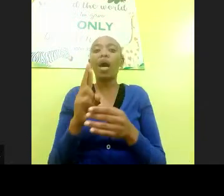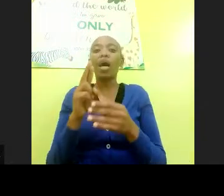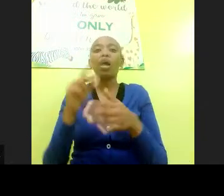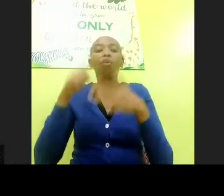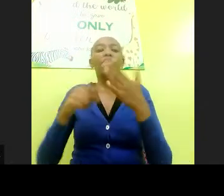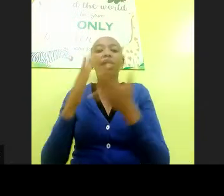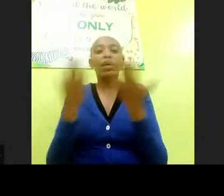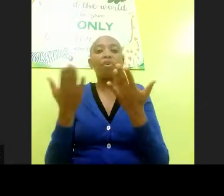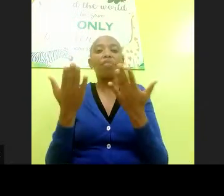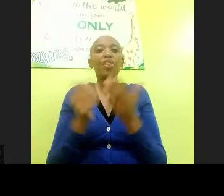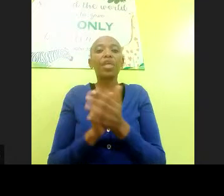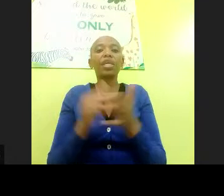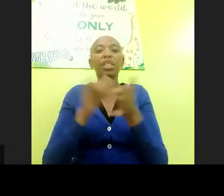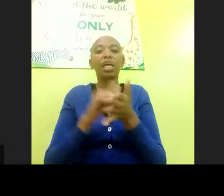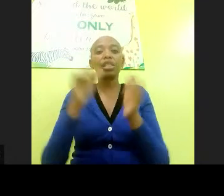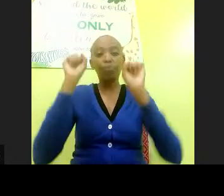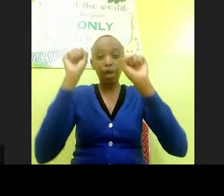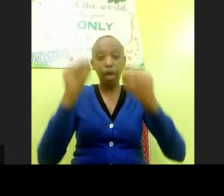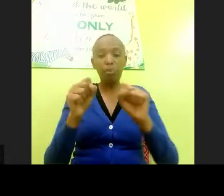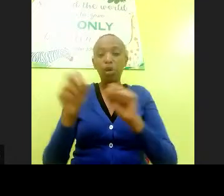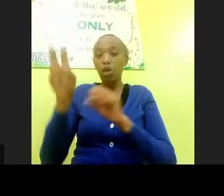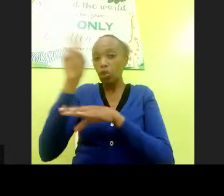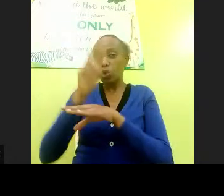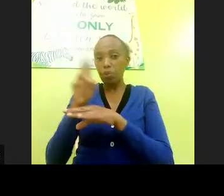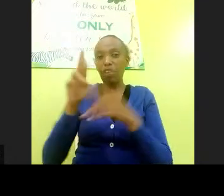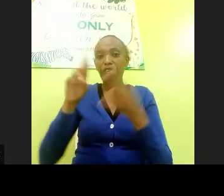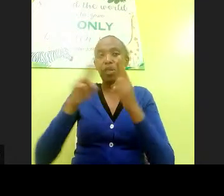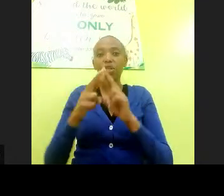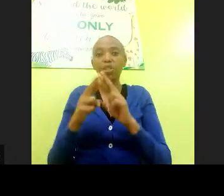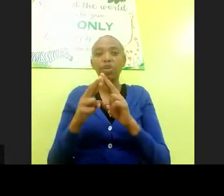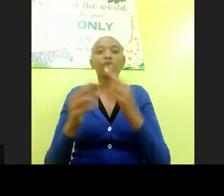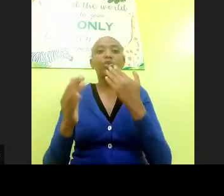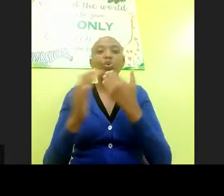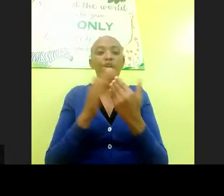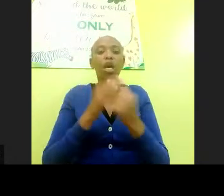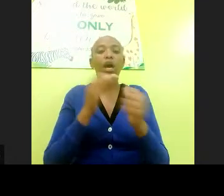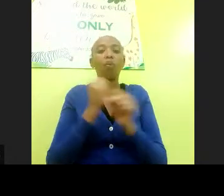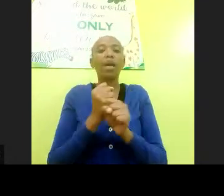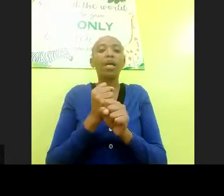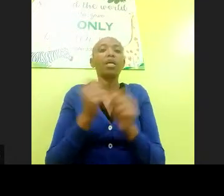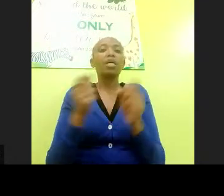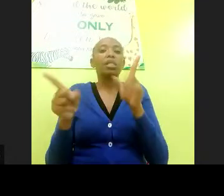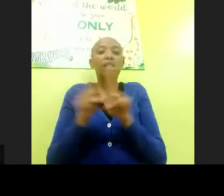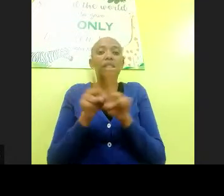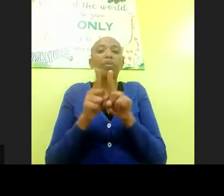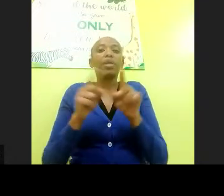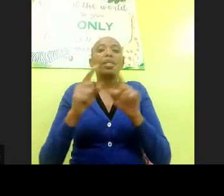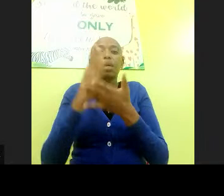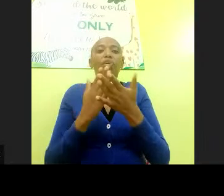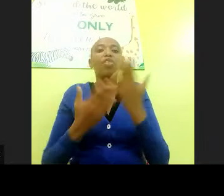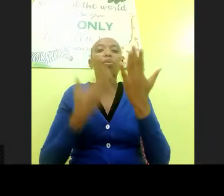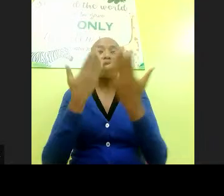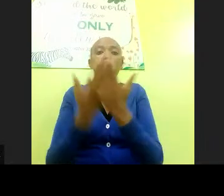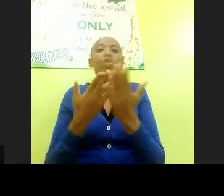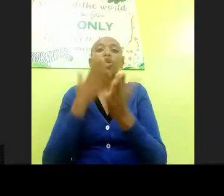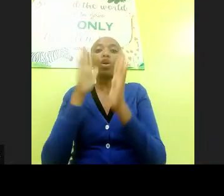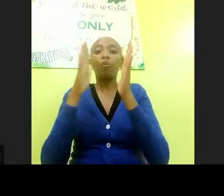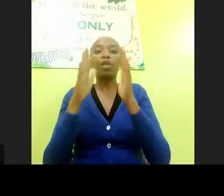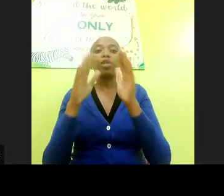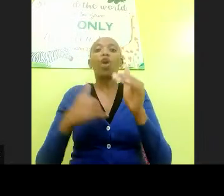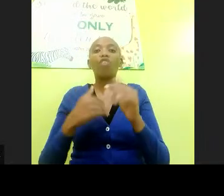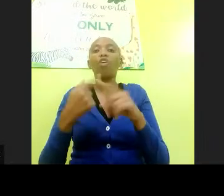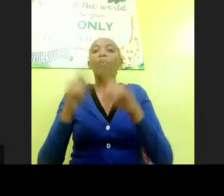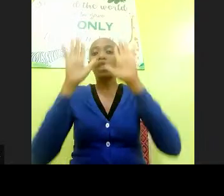the things which you've been able to observe in relation to unpaid care work? What are some of the proposed recommendations you may have? But most